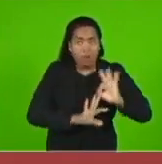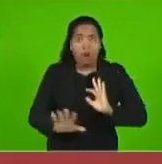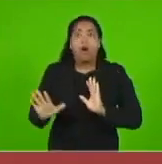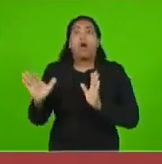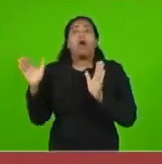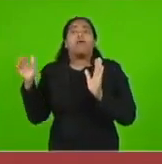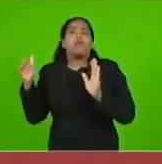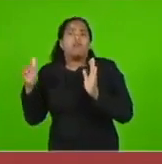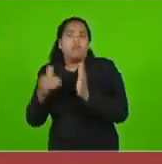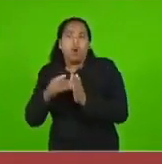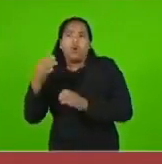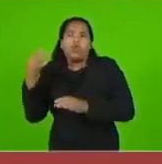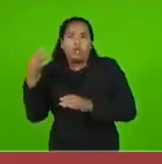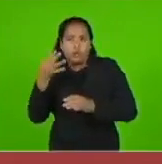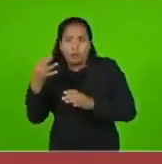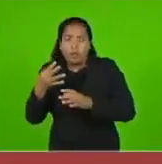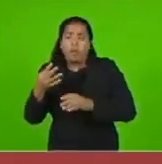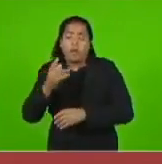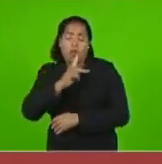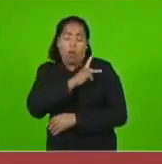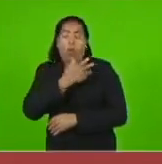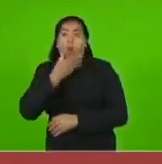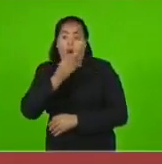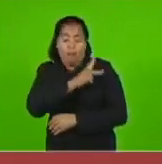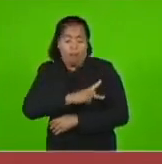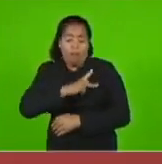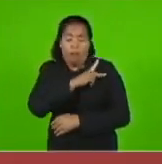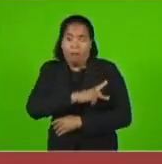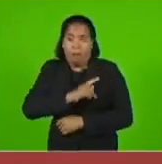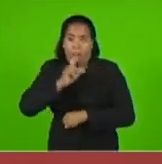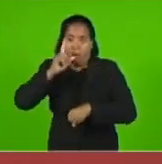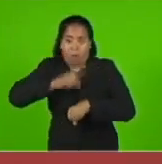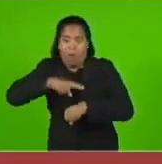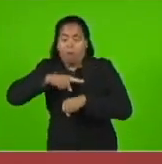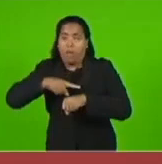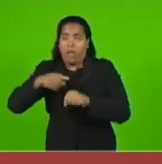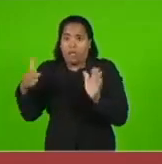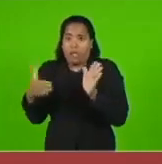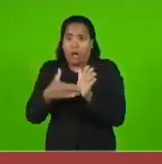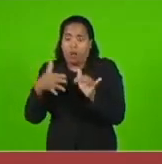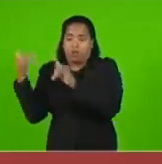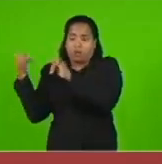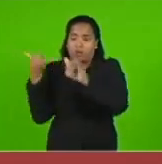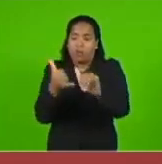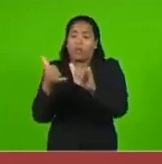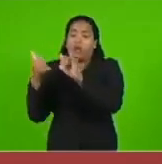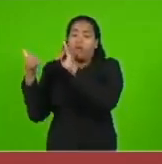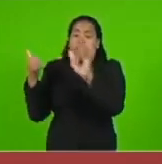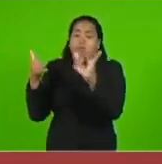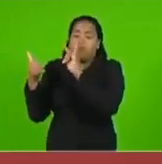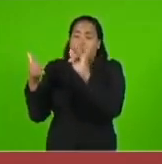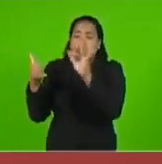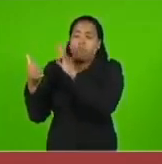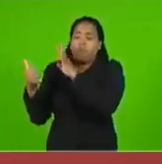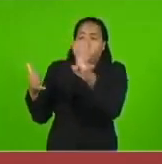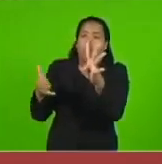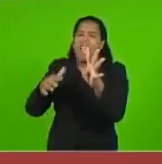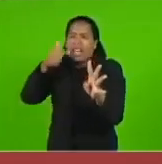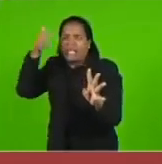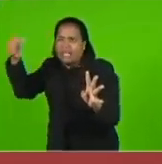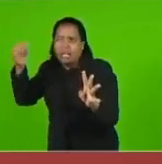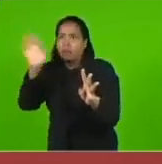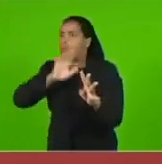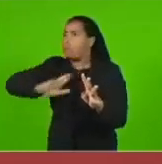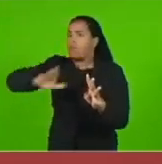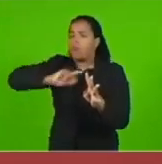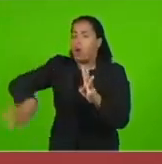problem. So the last trumpet for the church mentioned by Paul says the following. Now the sound of the last trumpet is the fourth trumpet. It's not the